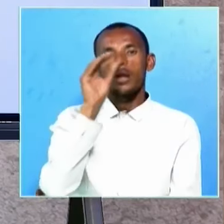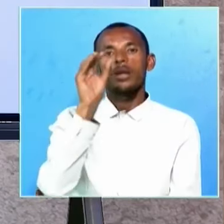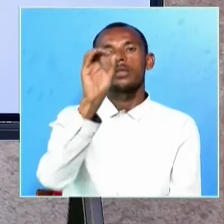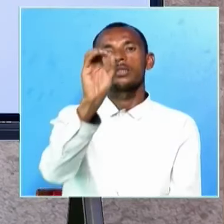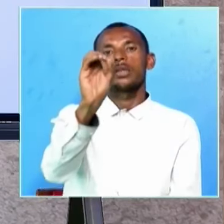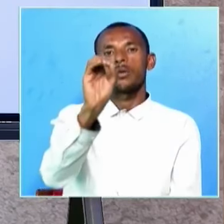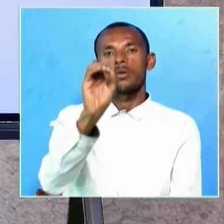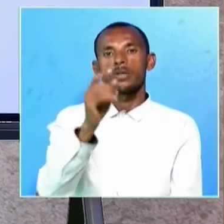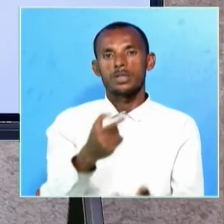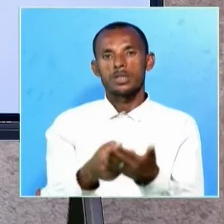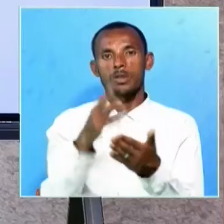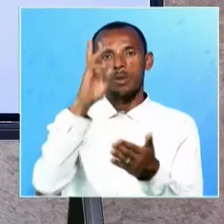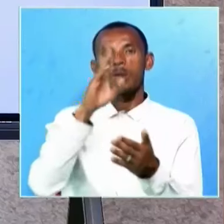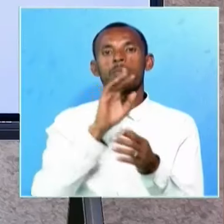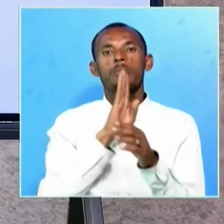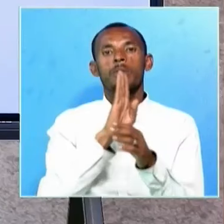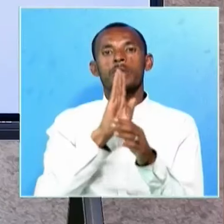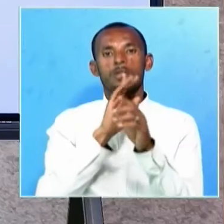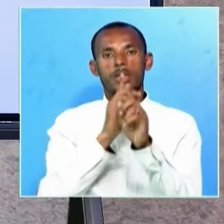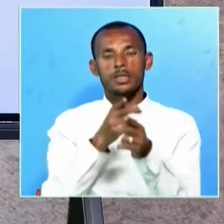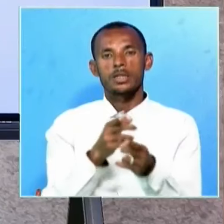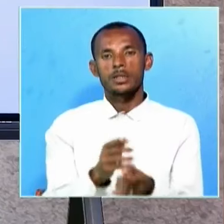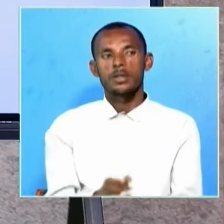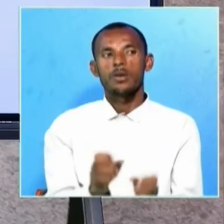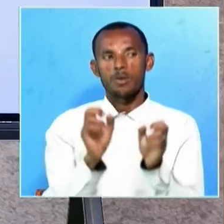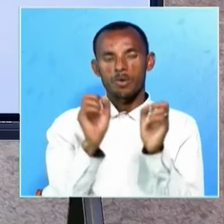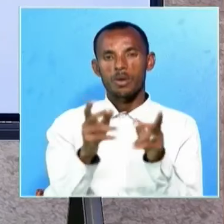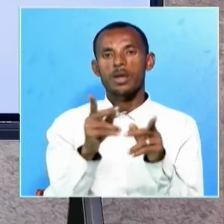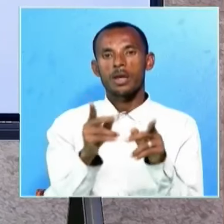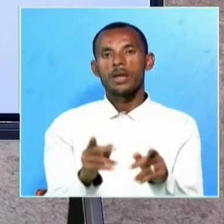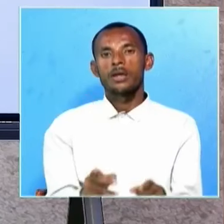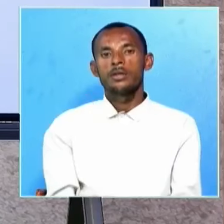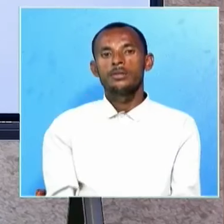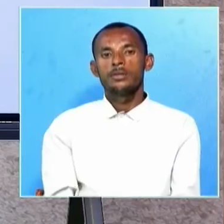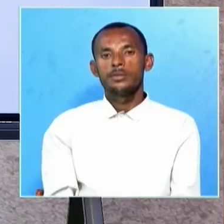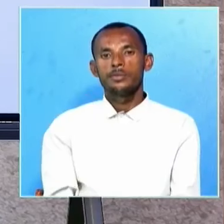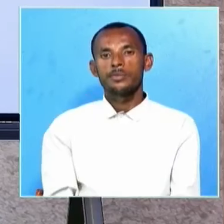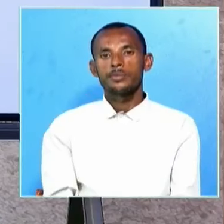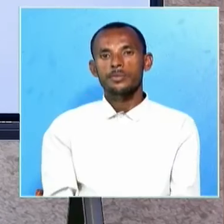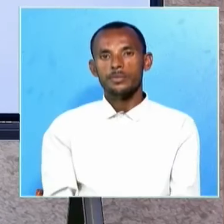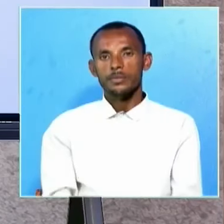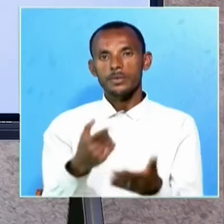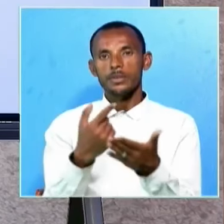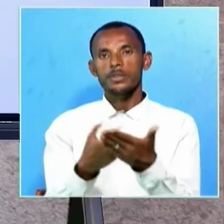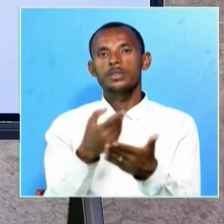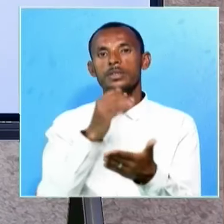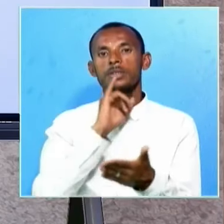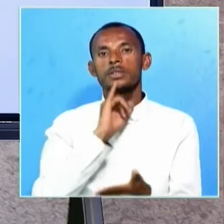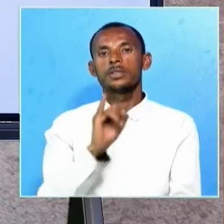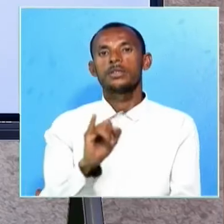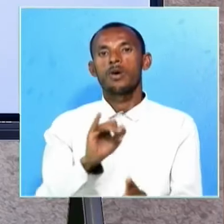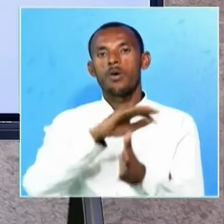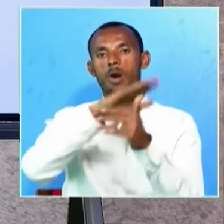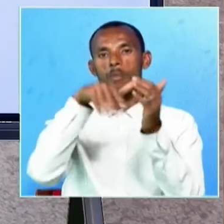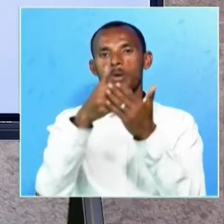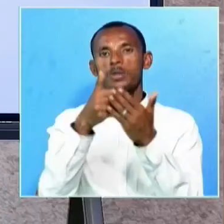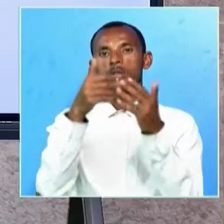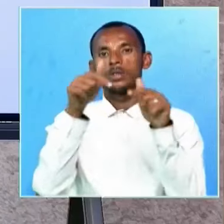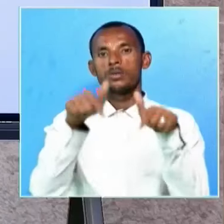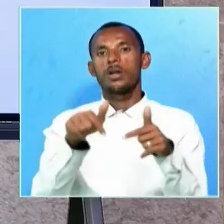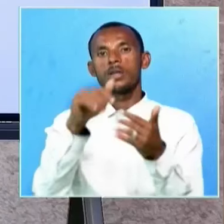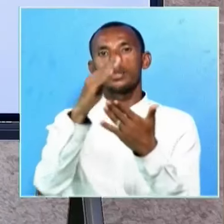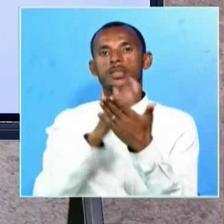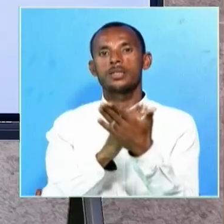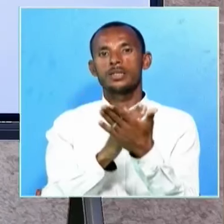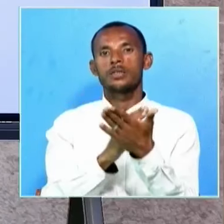0. This will be the answer. Okay, so this is all about today's lesson.